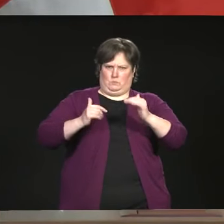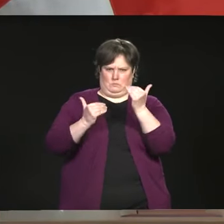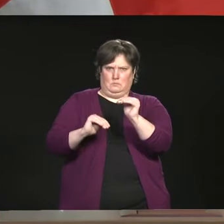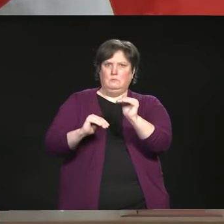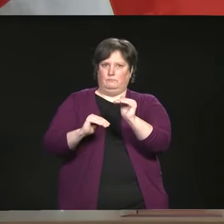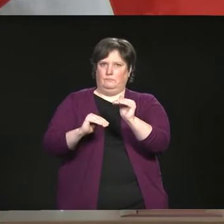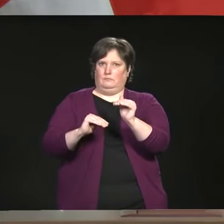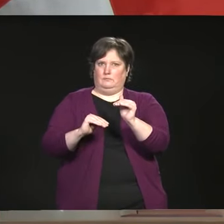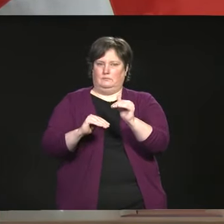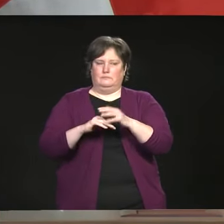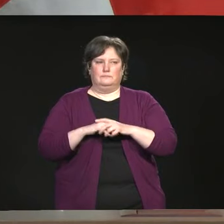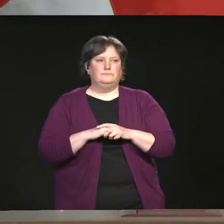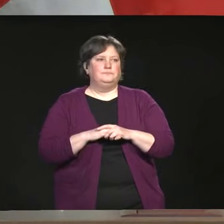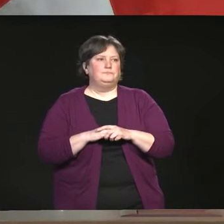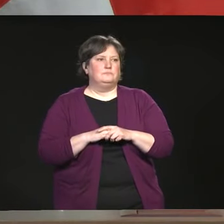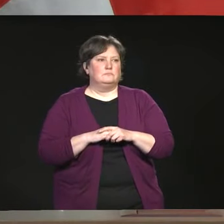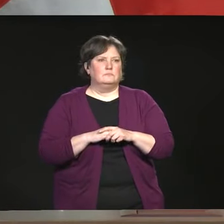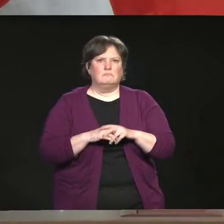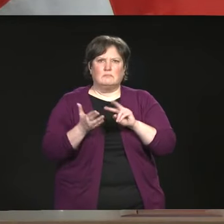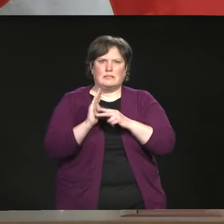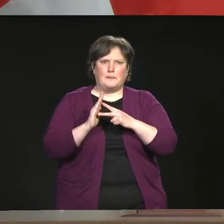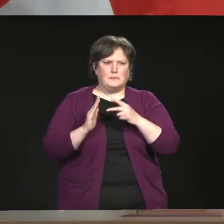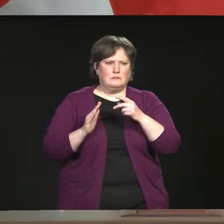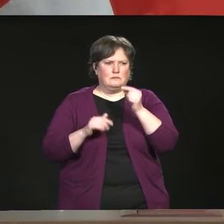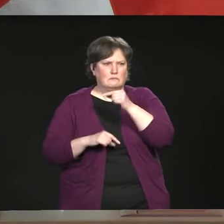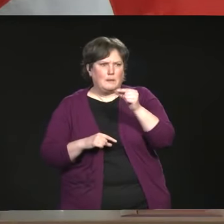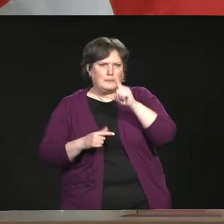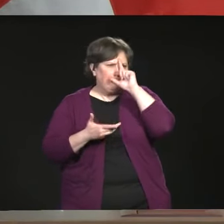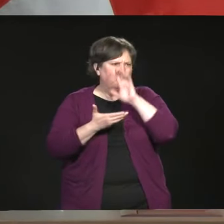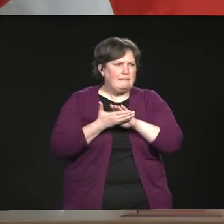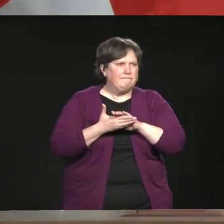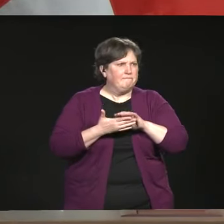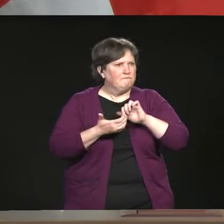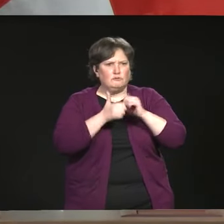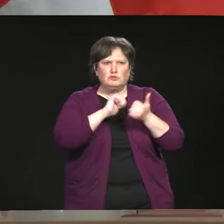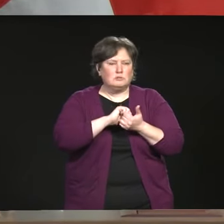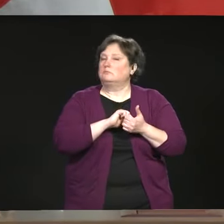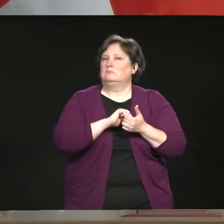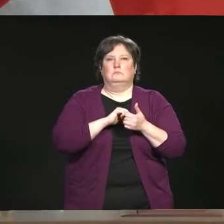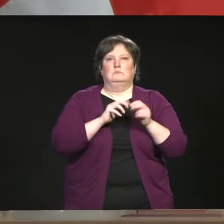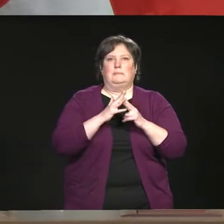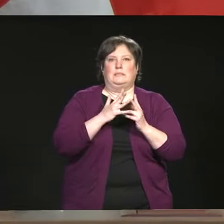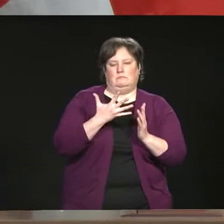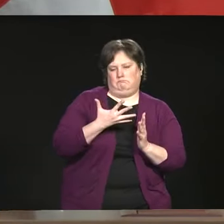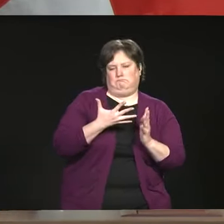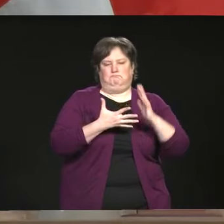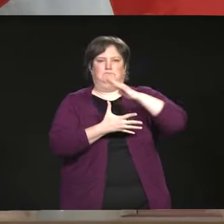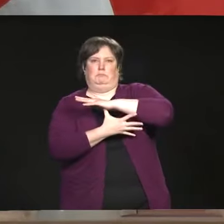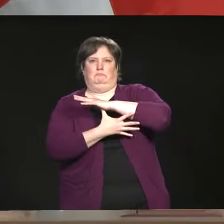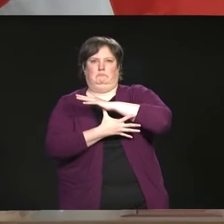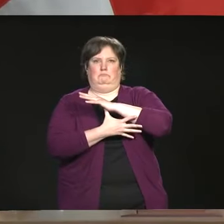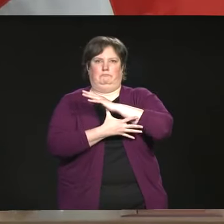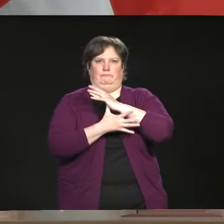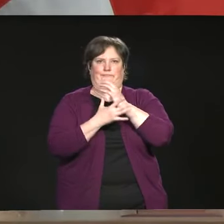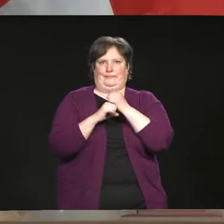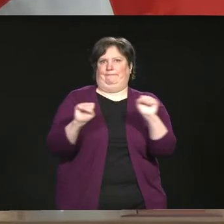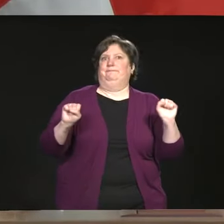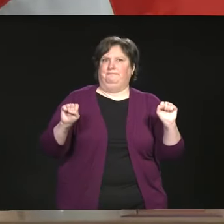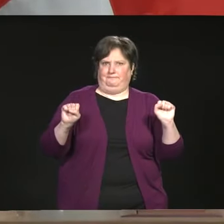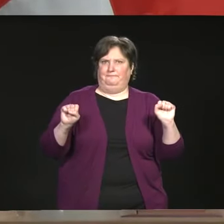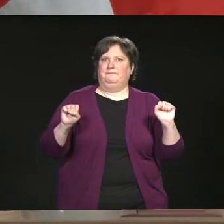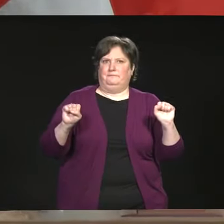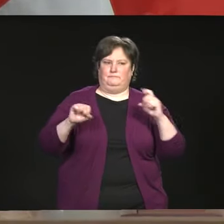shift in our government's views. This is about taking very practical steps to protect the